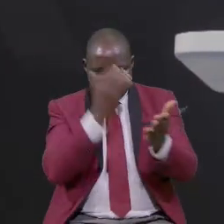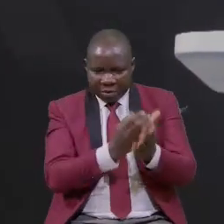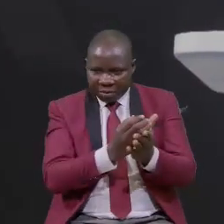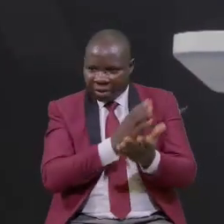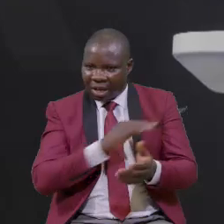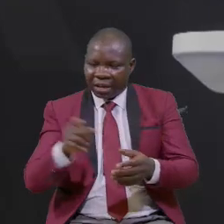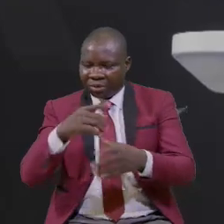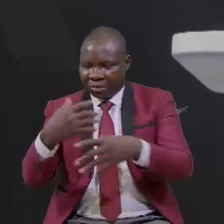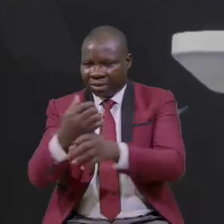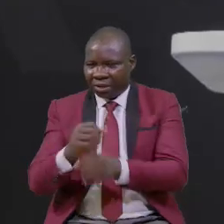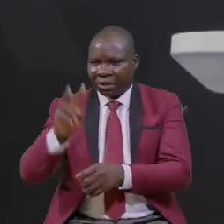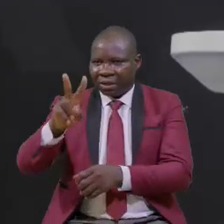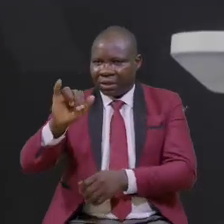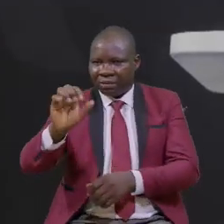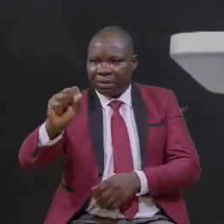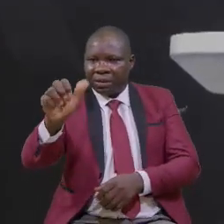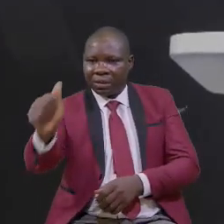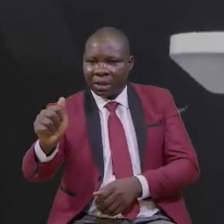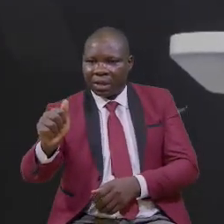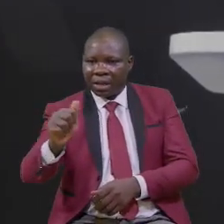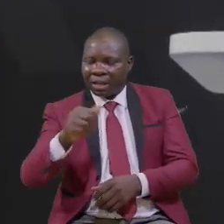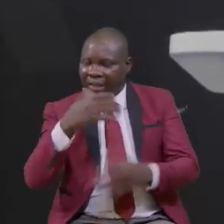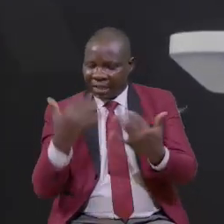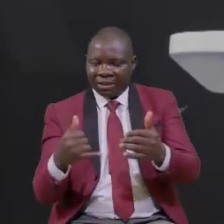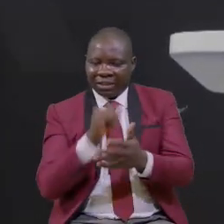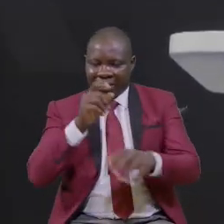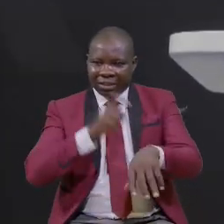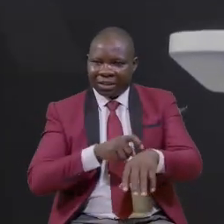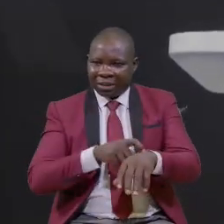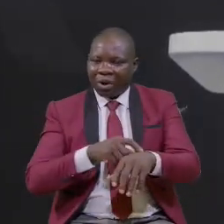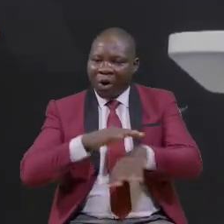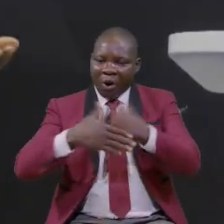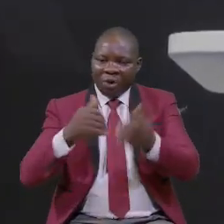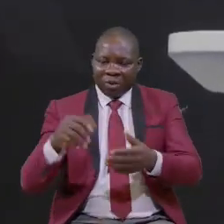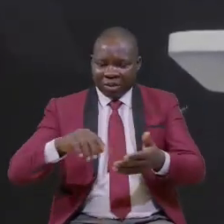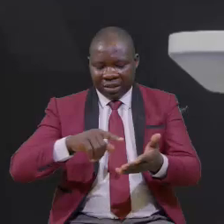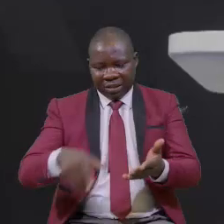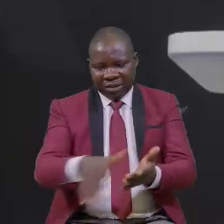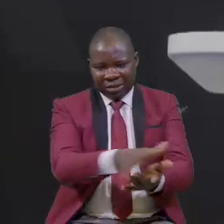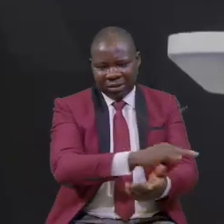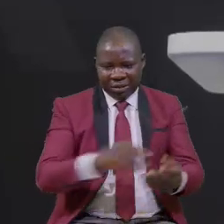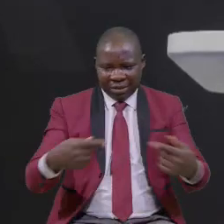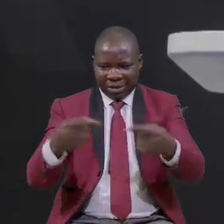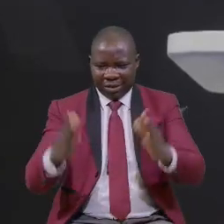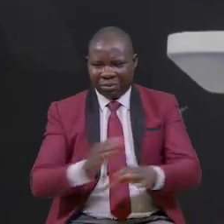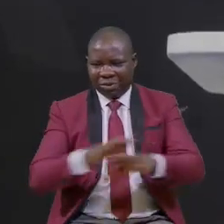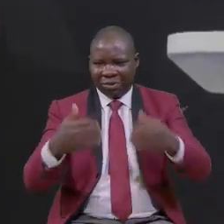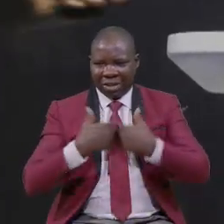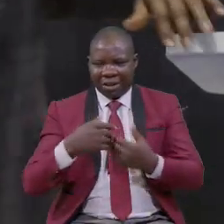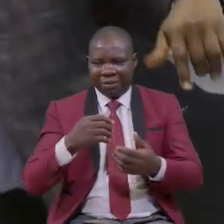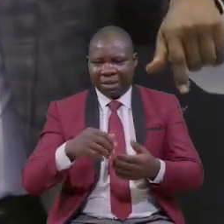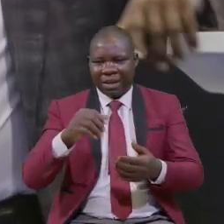it's time for you. All these enemies, they don't have passport. All these tyrants, they don't have